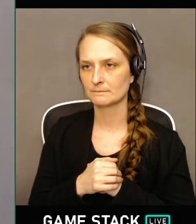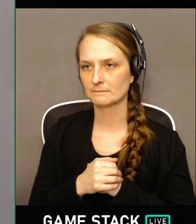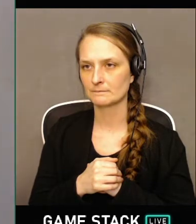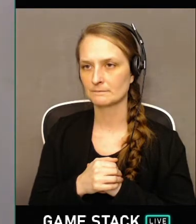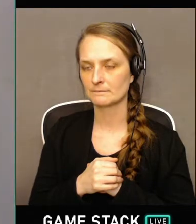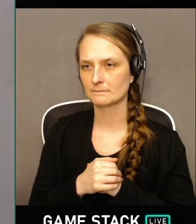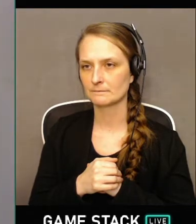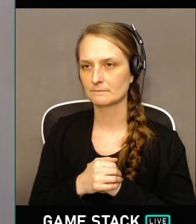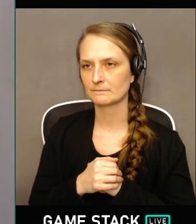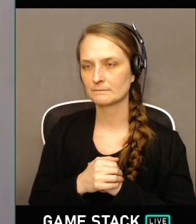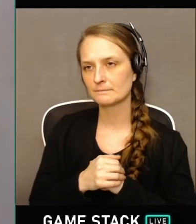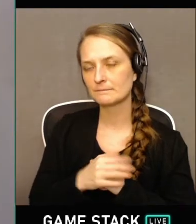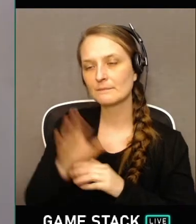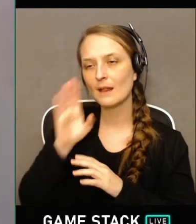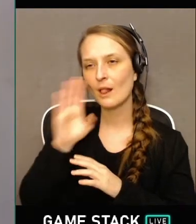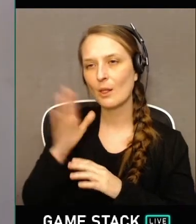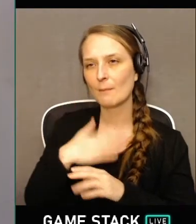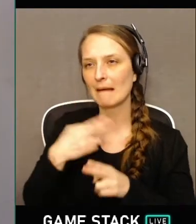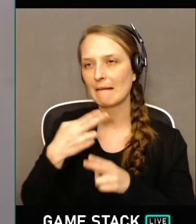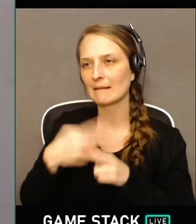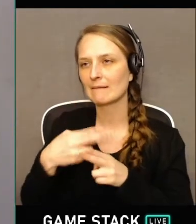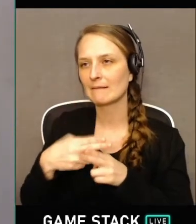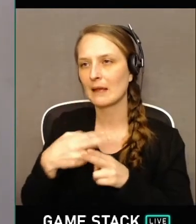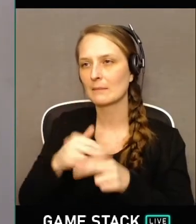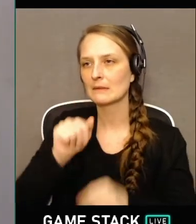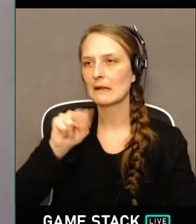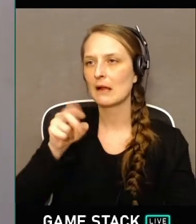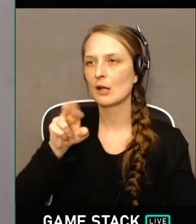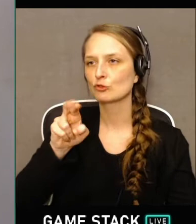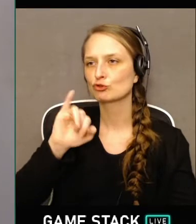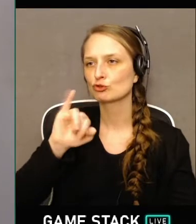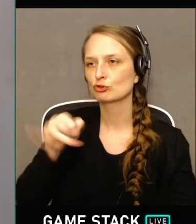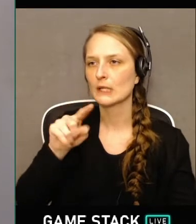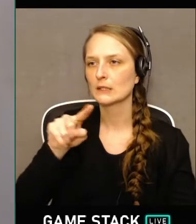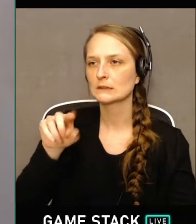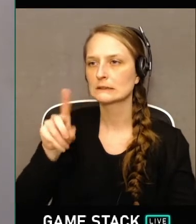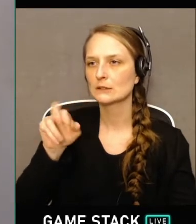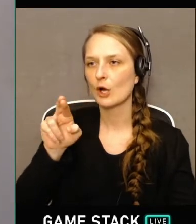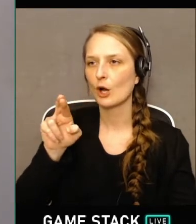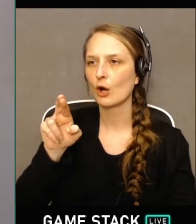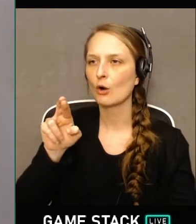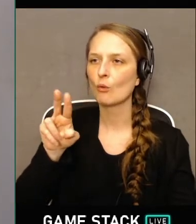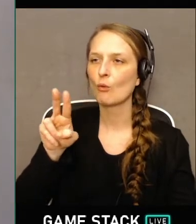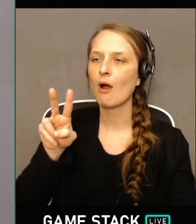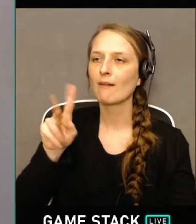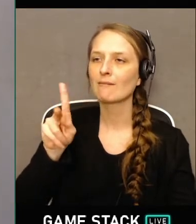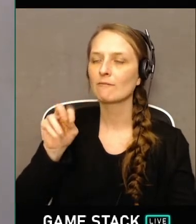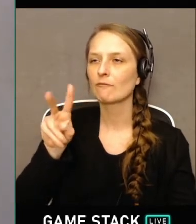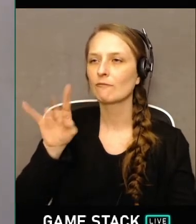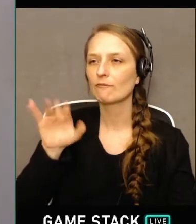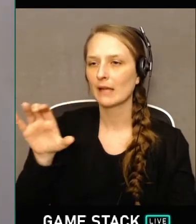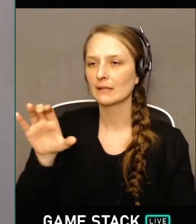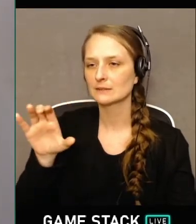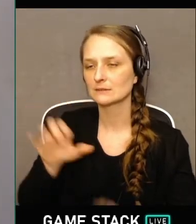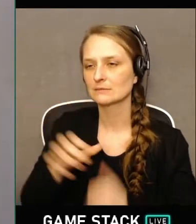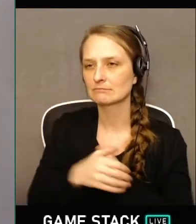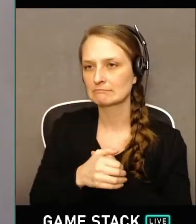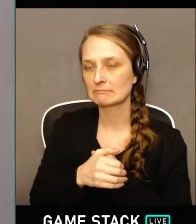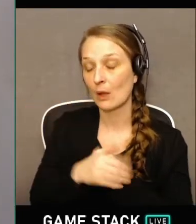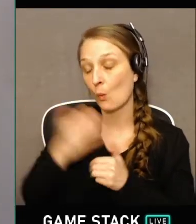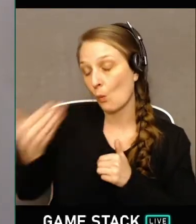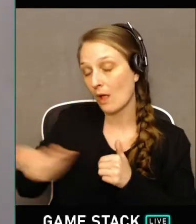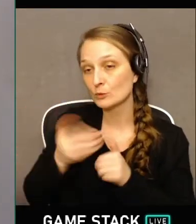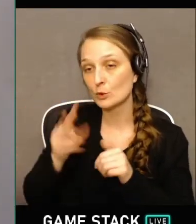Hello, my name is Andrej Zdravkovic. I'm Senior Vice President of Software at AMD. I'd like to welcome you to the